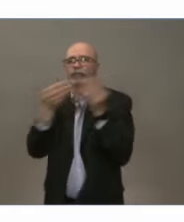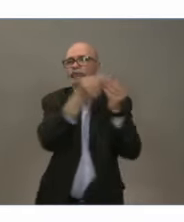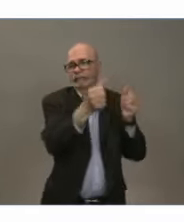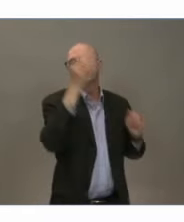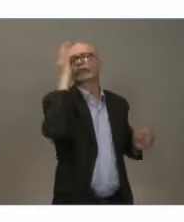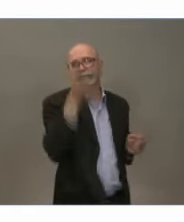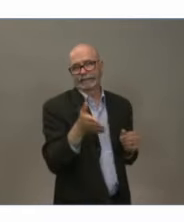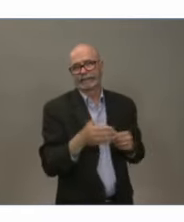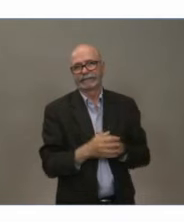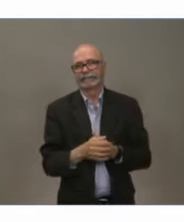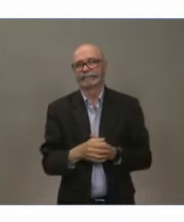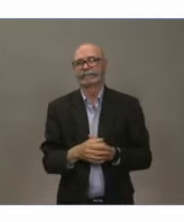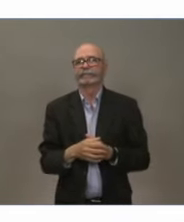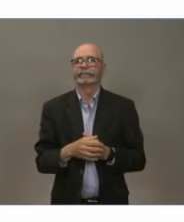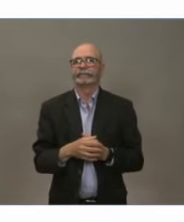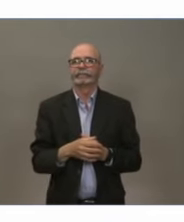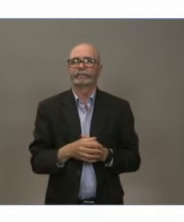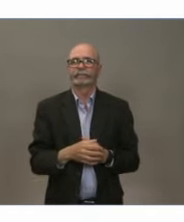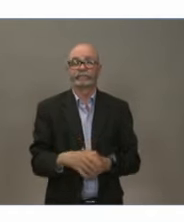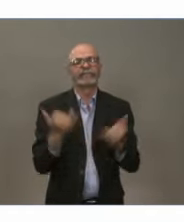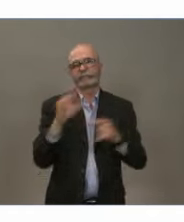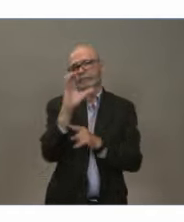Shayna Luck from CBC. Go ahead, Shayna.